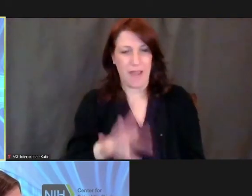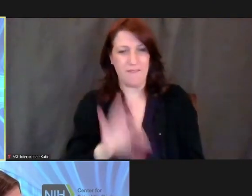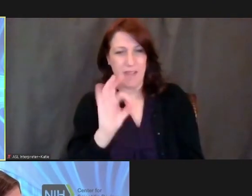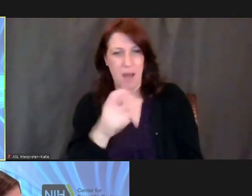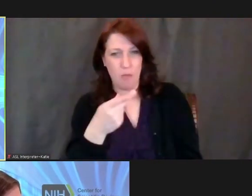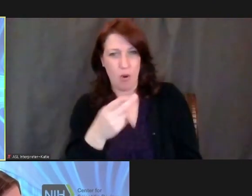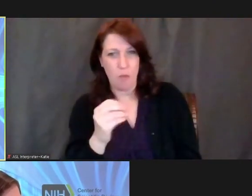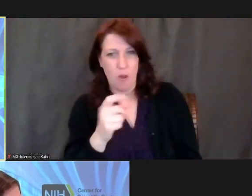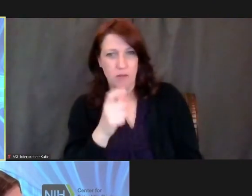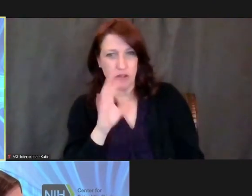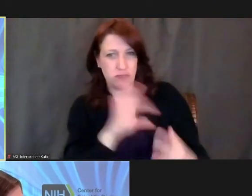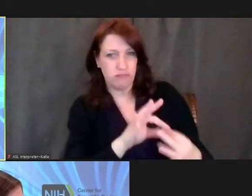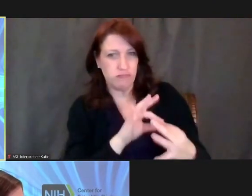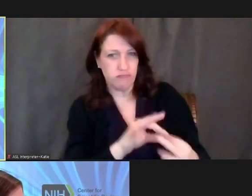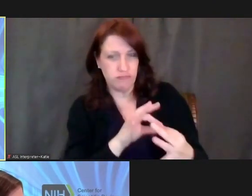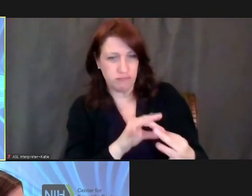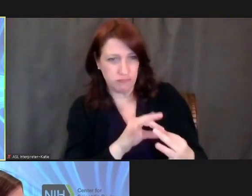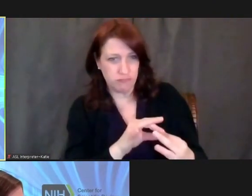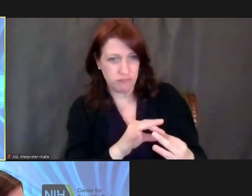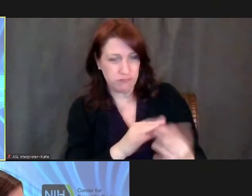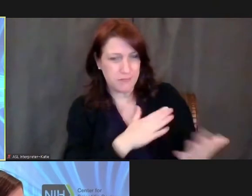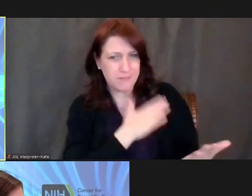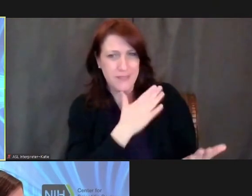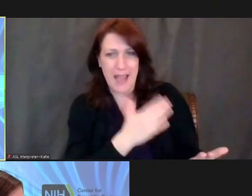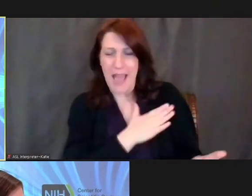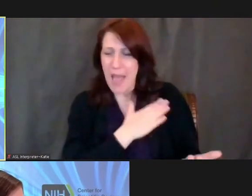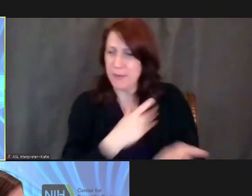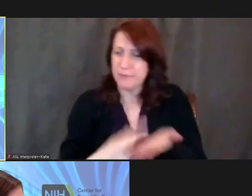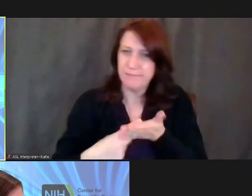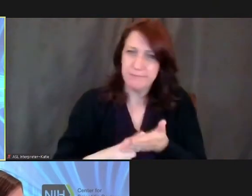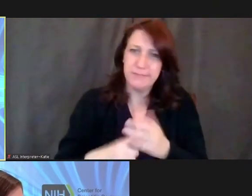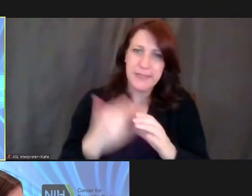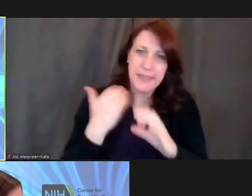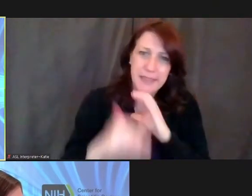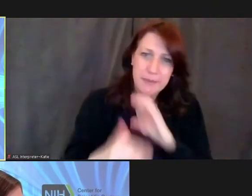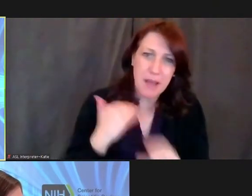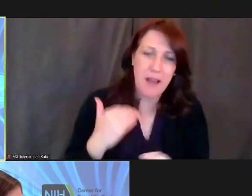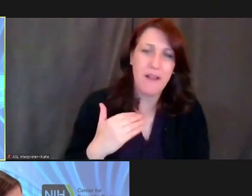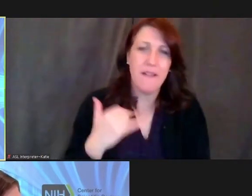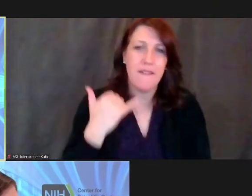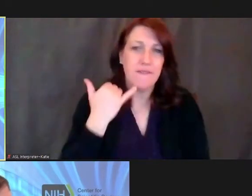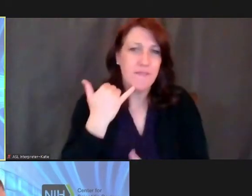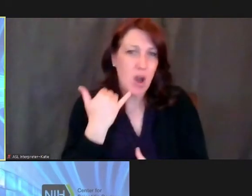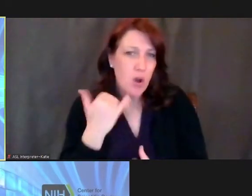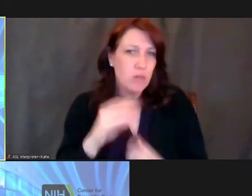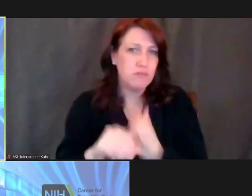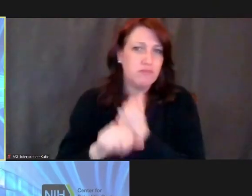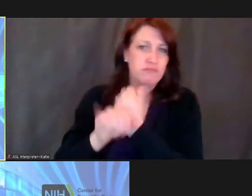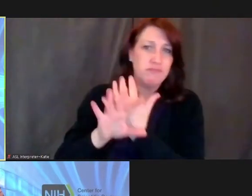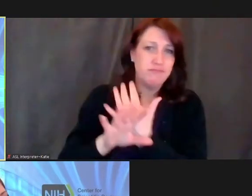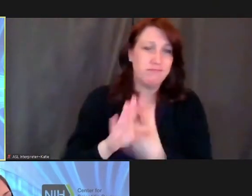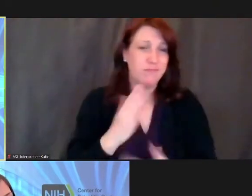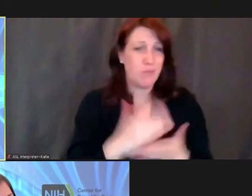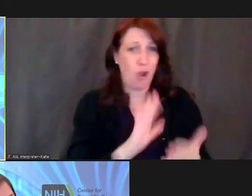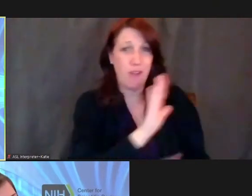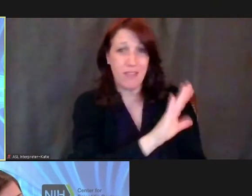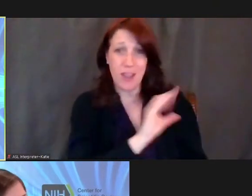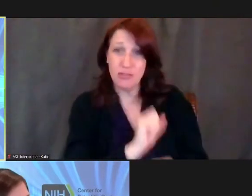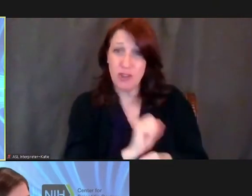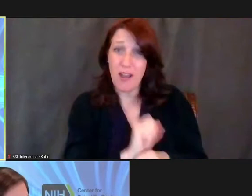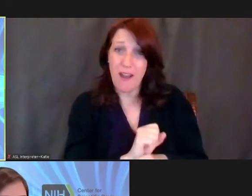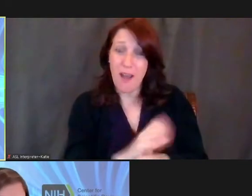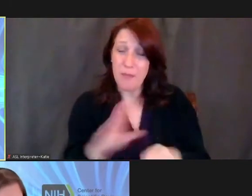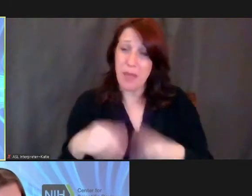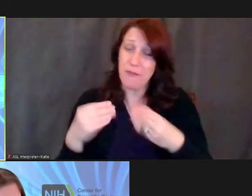to. They will welcome talking to you either by email or by phone call because this really is part of their job, to provide guidance